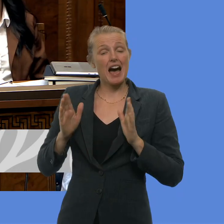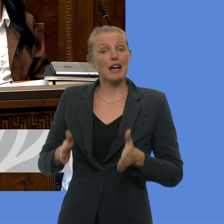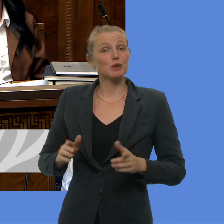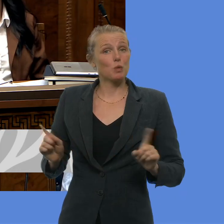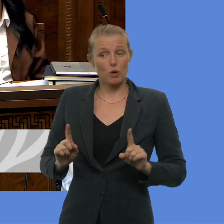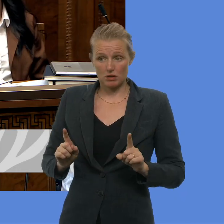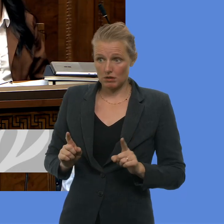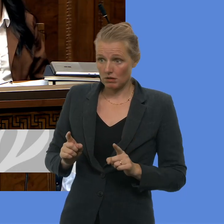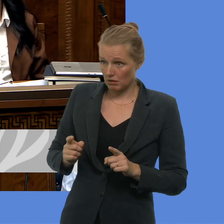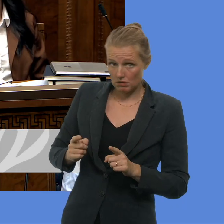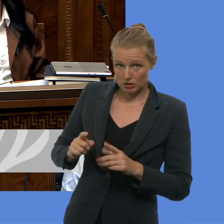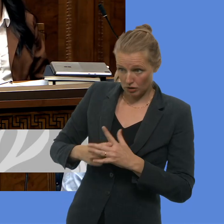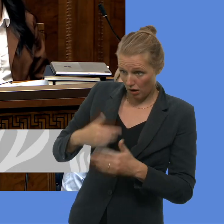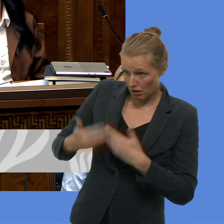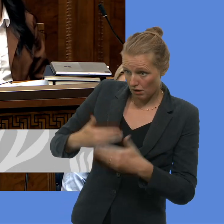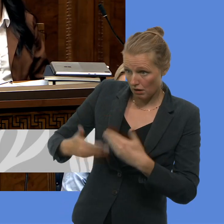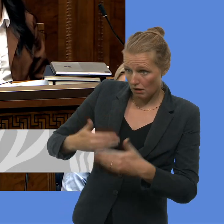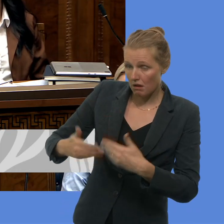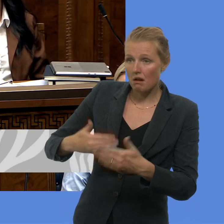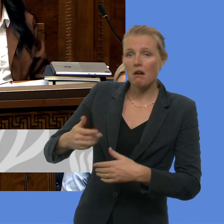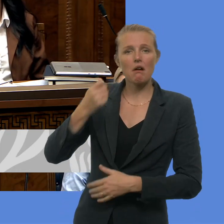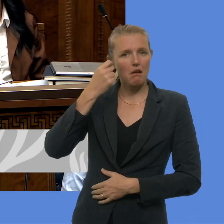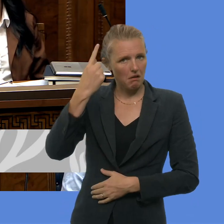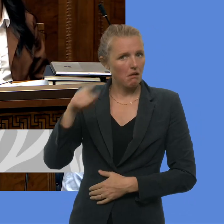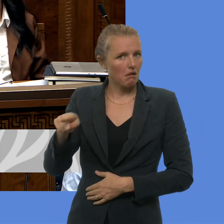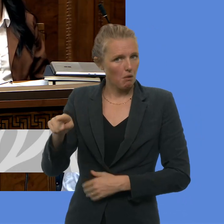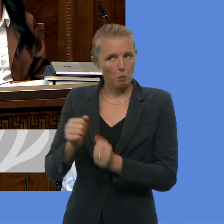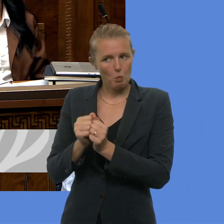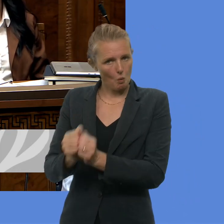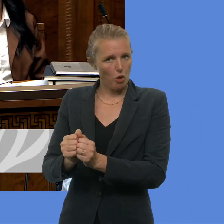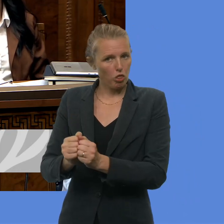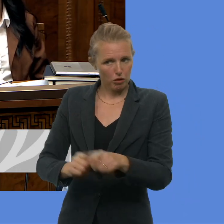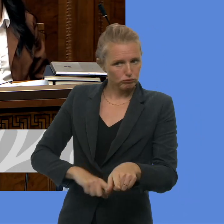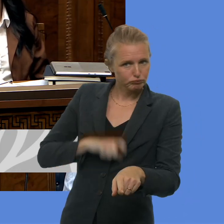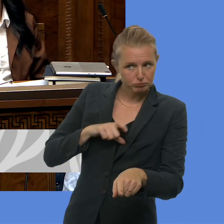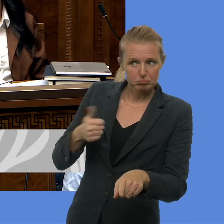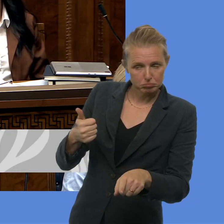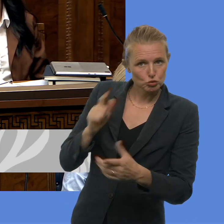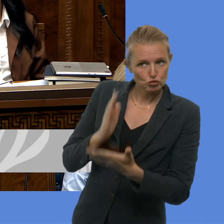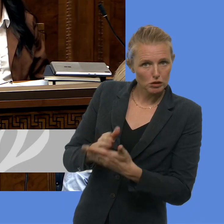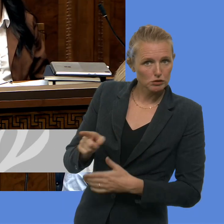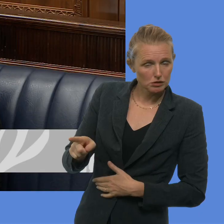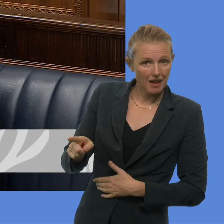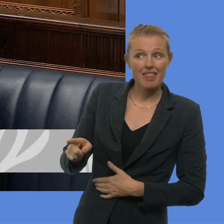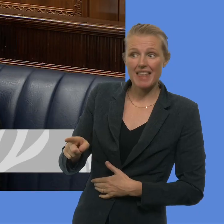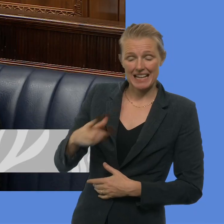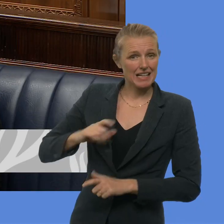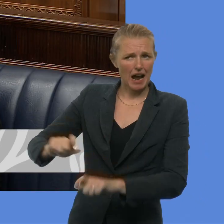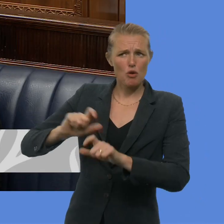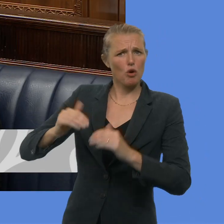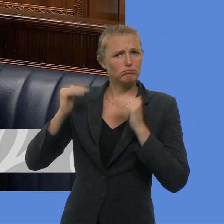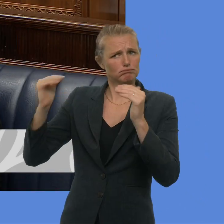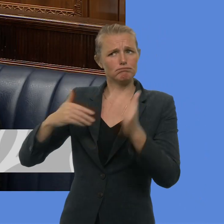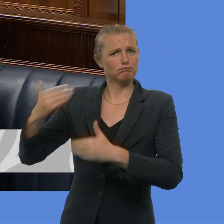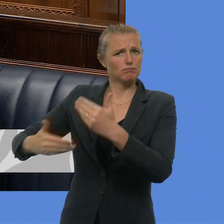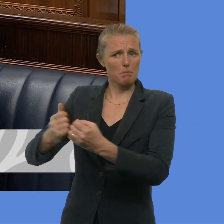their respect and their confidence, and then it also needs to hold on to their confidence. So I think all of that is going to be tested